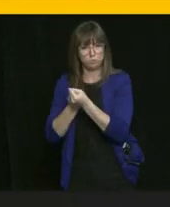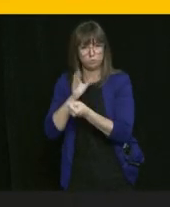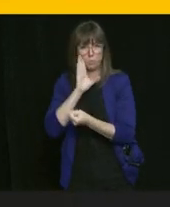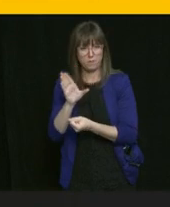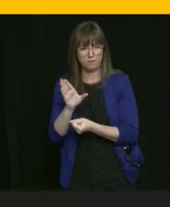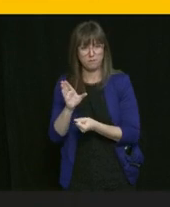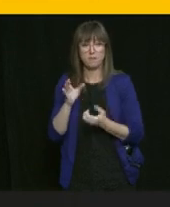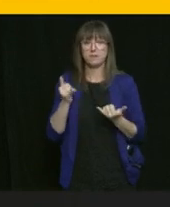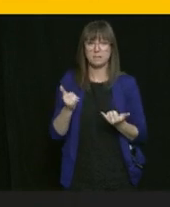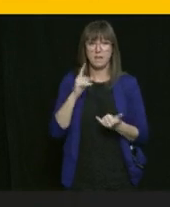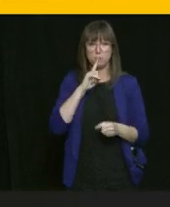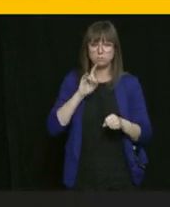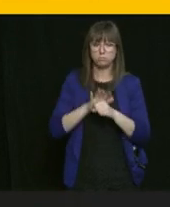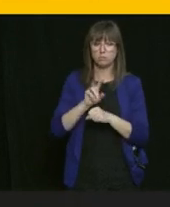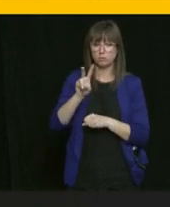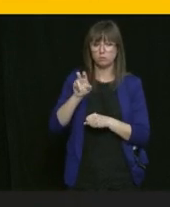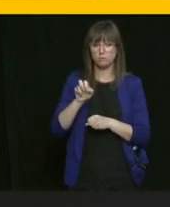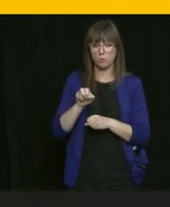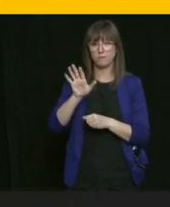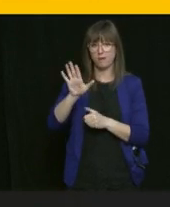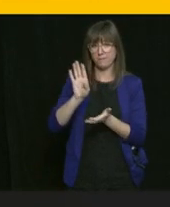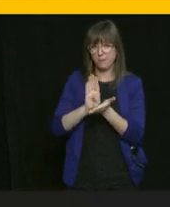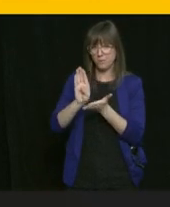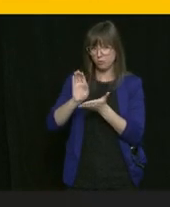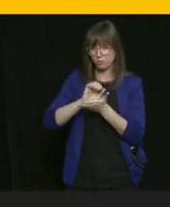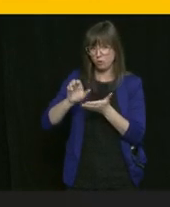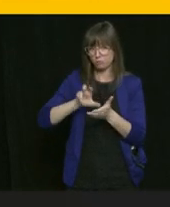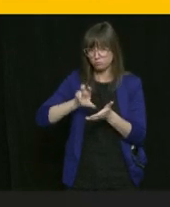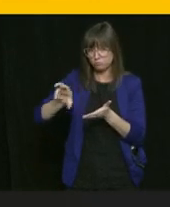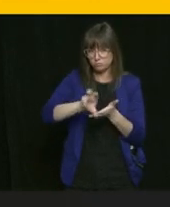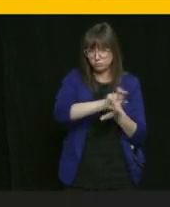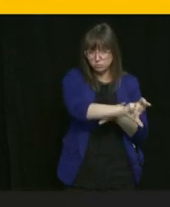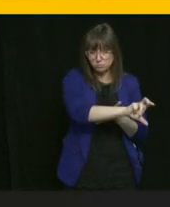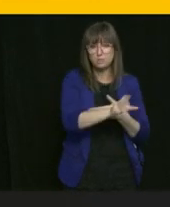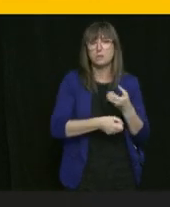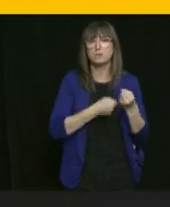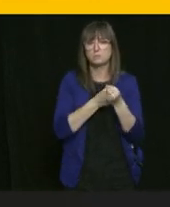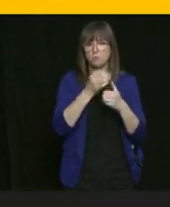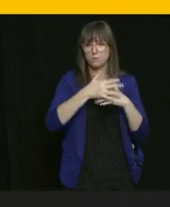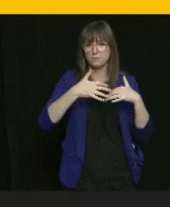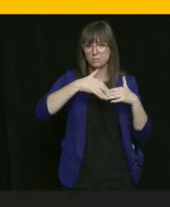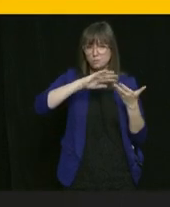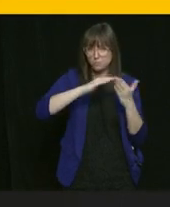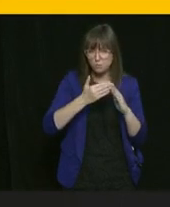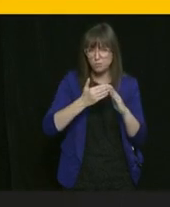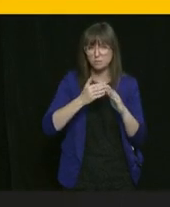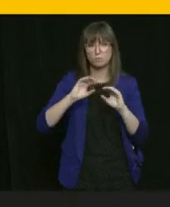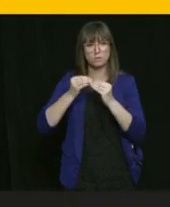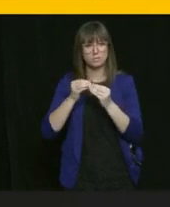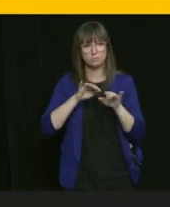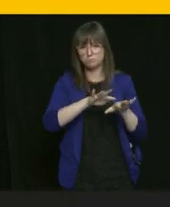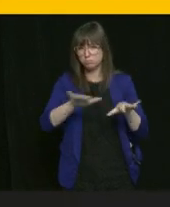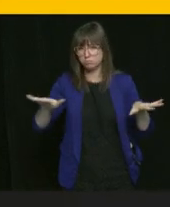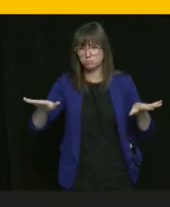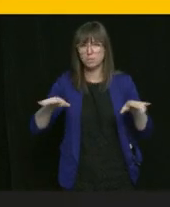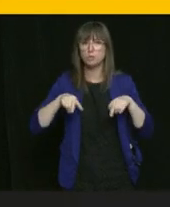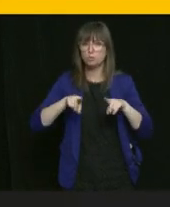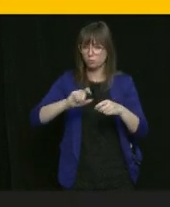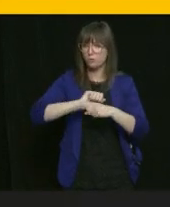Committed close to $2.5 billion to directly support Indigenous communities and organizations during COVID-19.